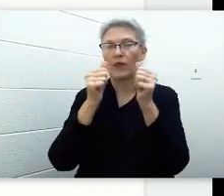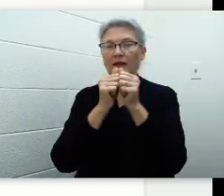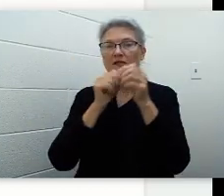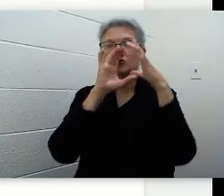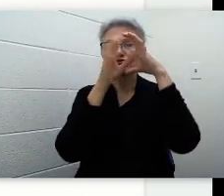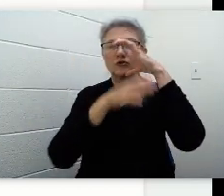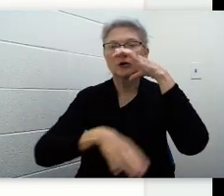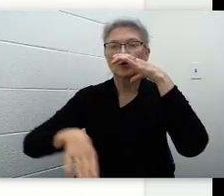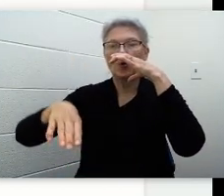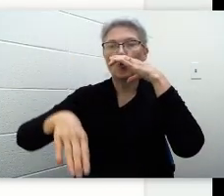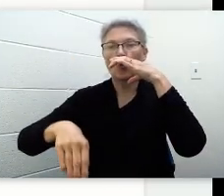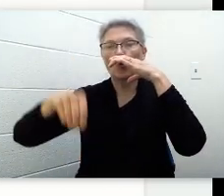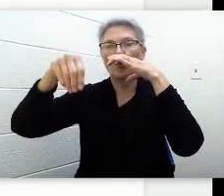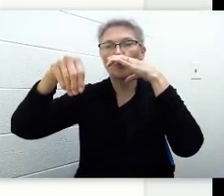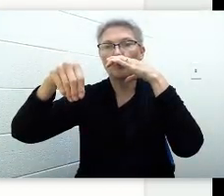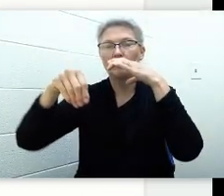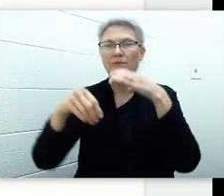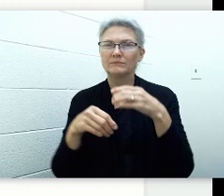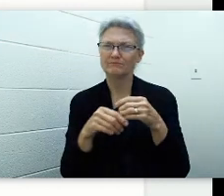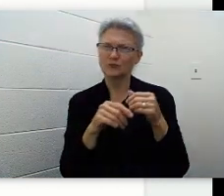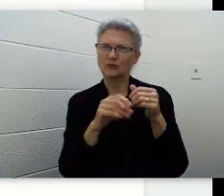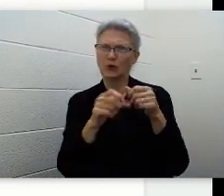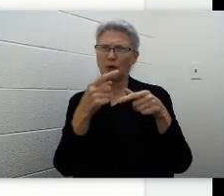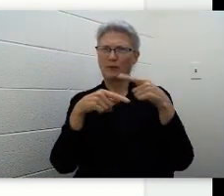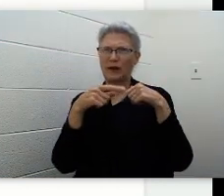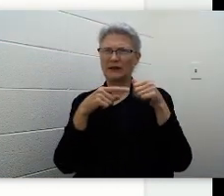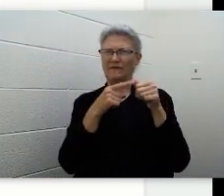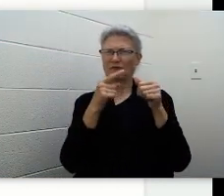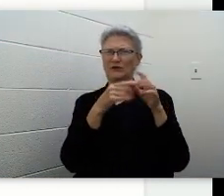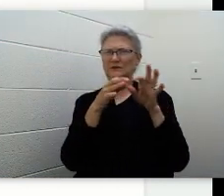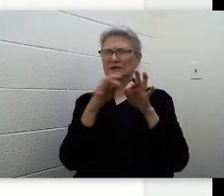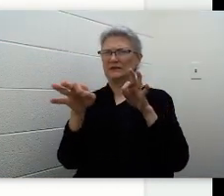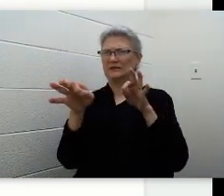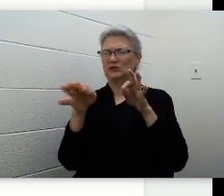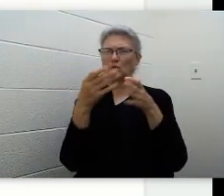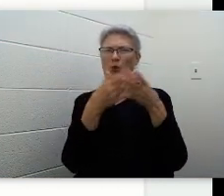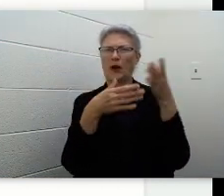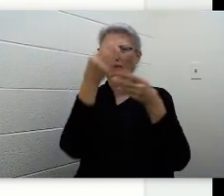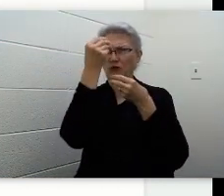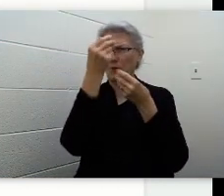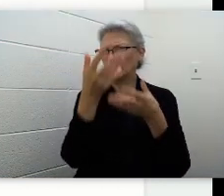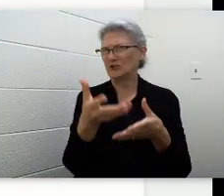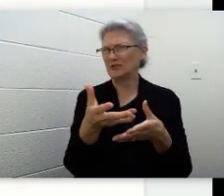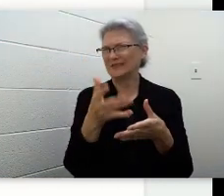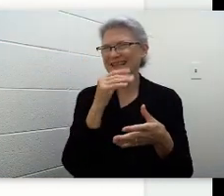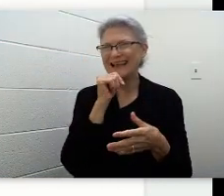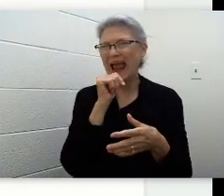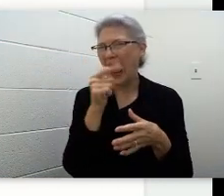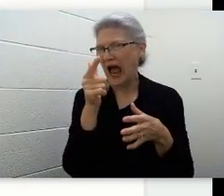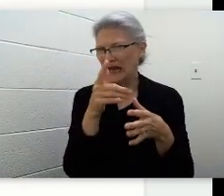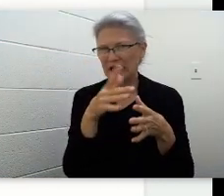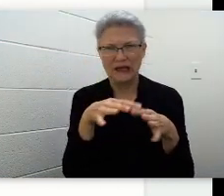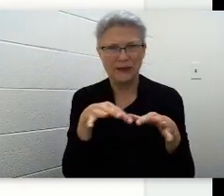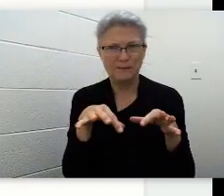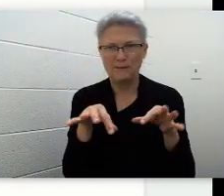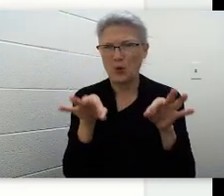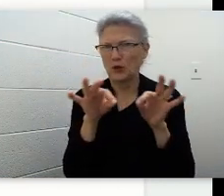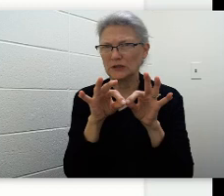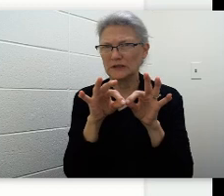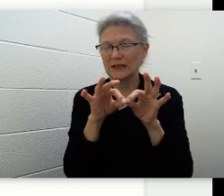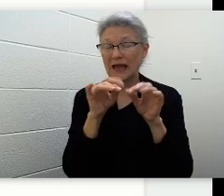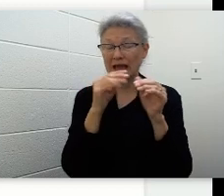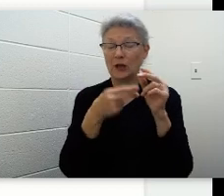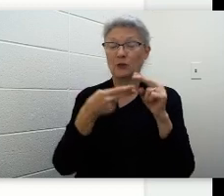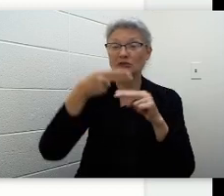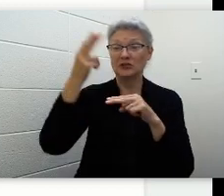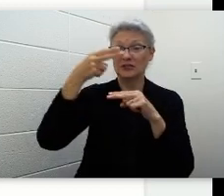first sentence. And now I'm wondering if maybe there's some information that's truly not important to what the question is asking. An elephant can reach as high